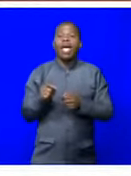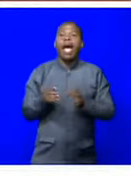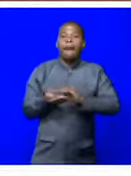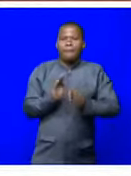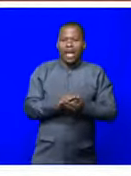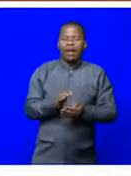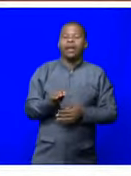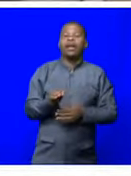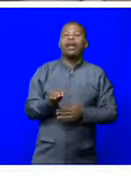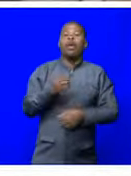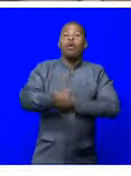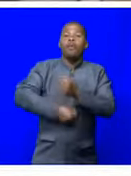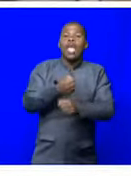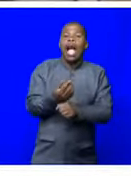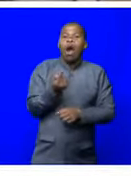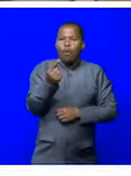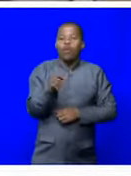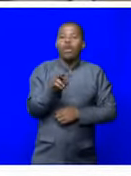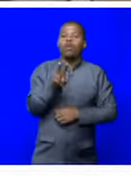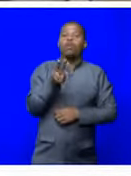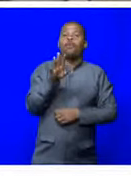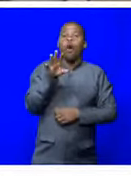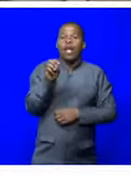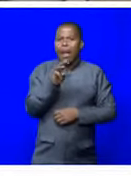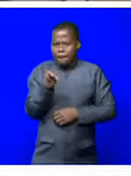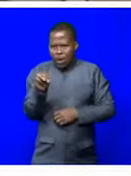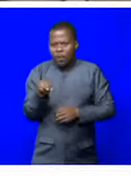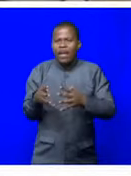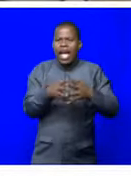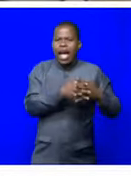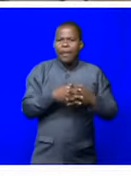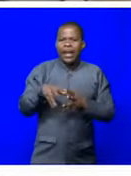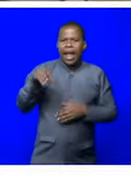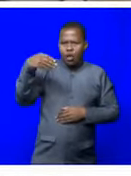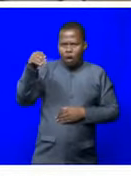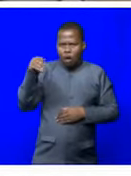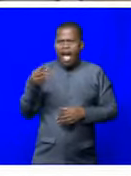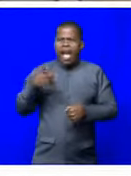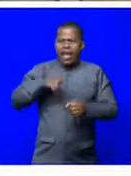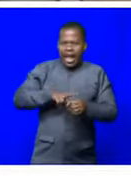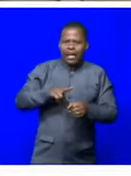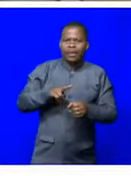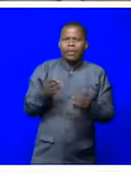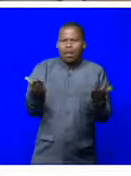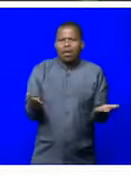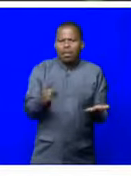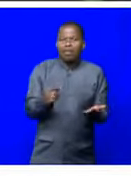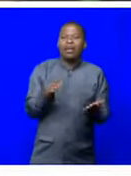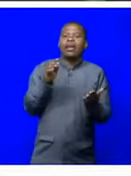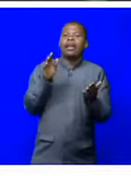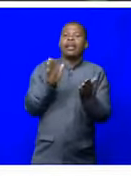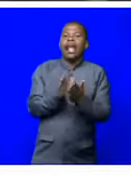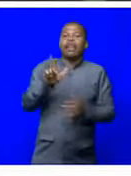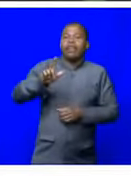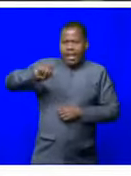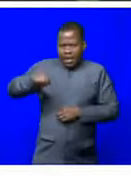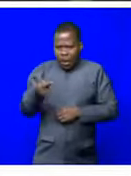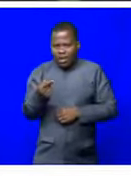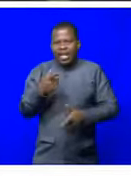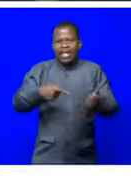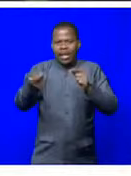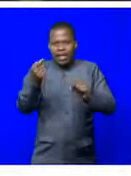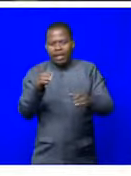wemadollars emelika ngeminyaka ithengisa tinwele leting 17000 metric tons letithengiswa emaveni